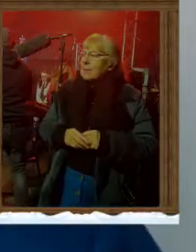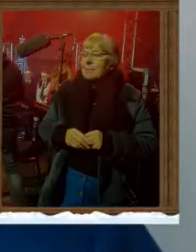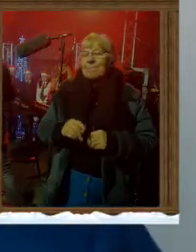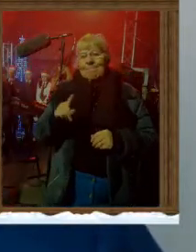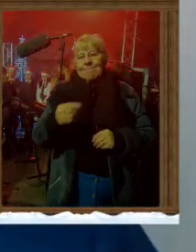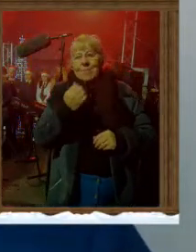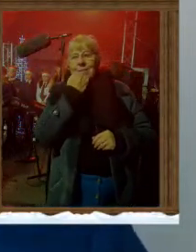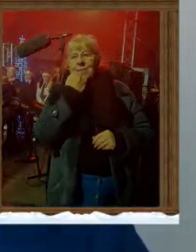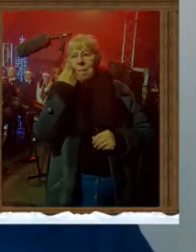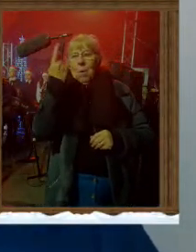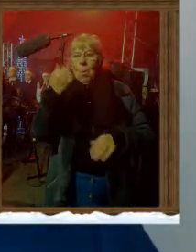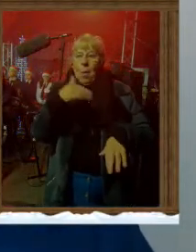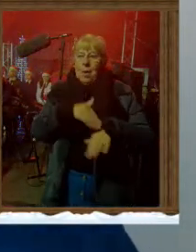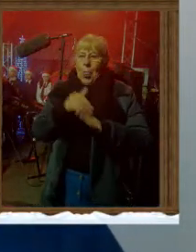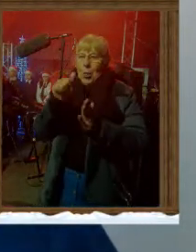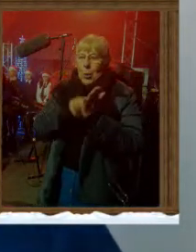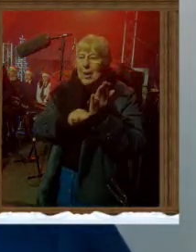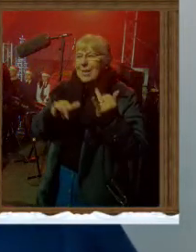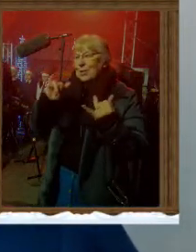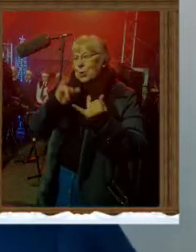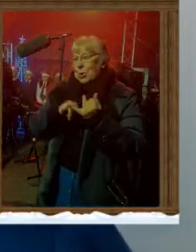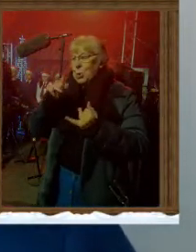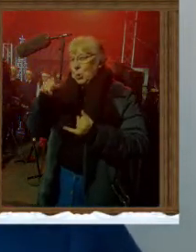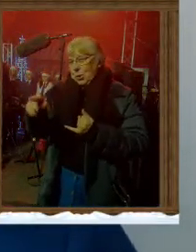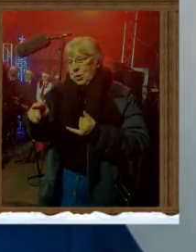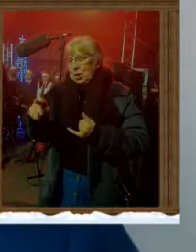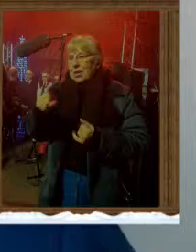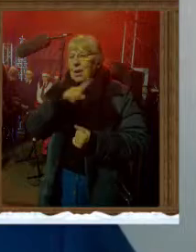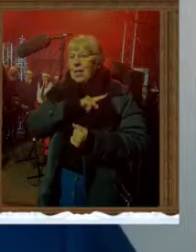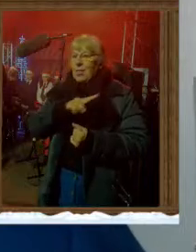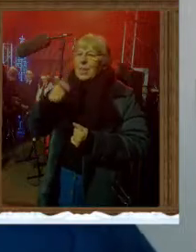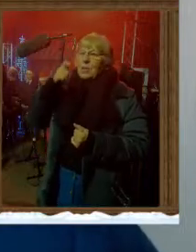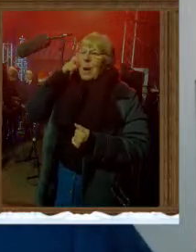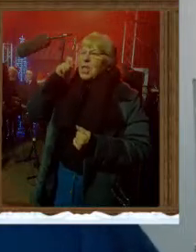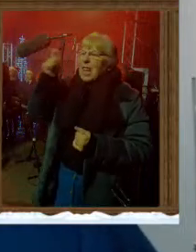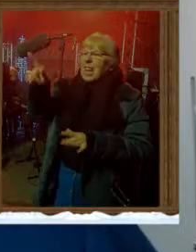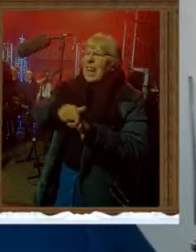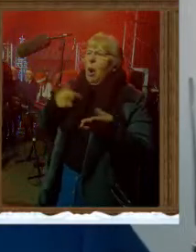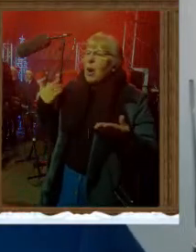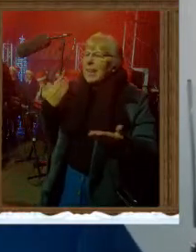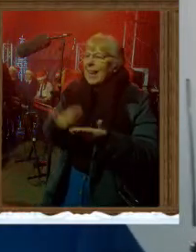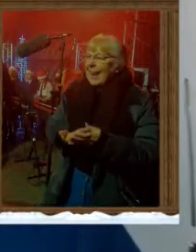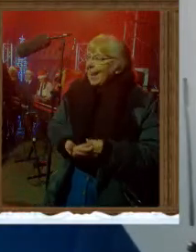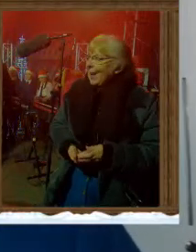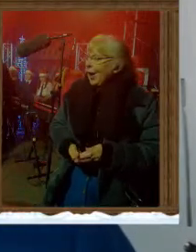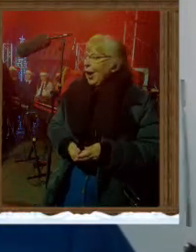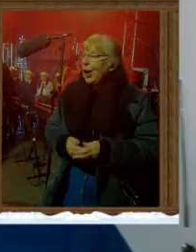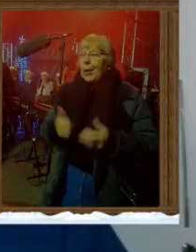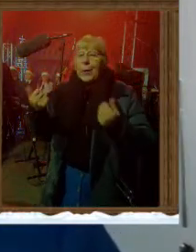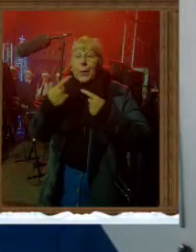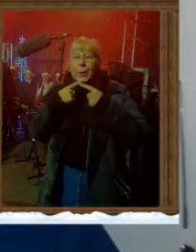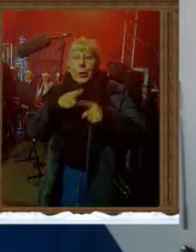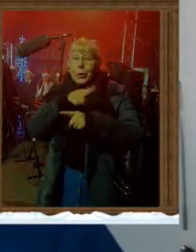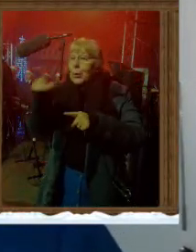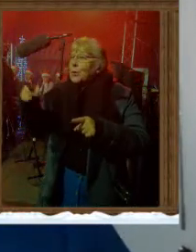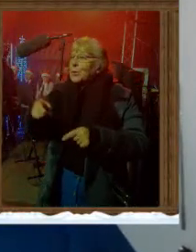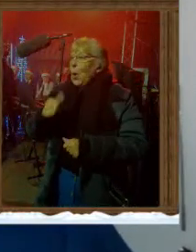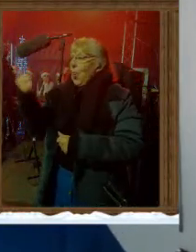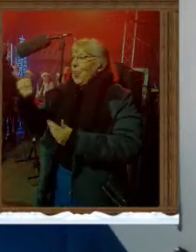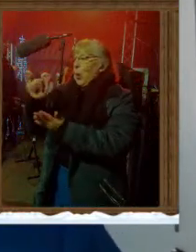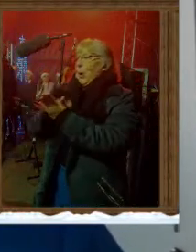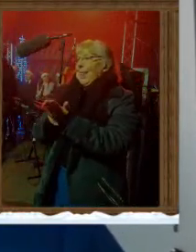one on the naughty list is Stuart. And that's what you get for being cheeky all year. The good news is the rest of you, you're all on the good